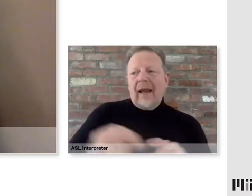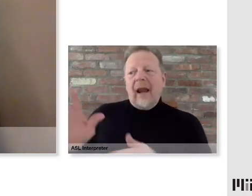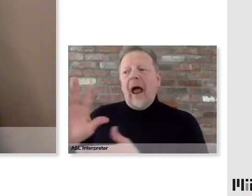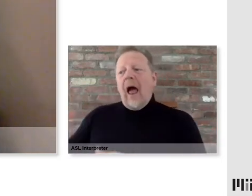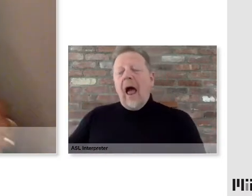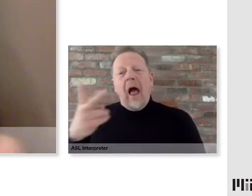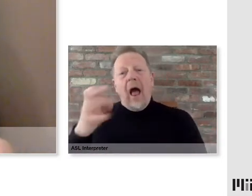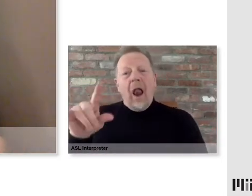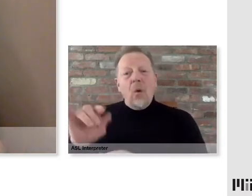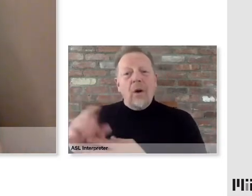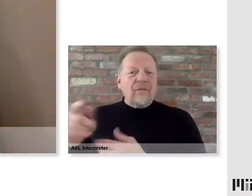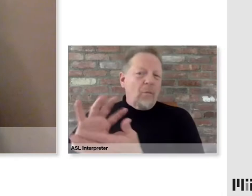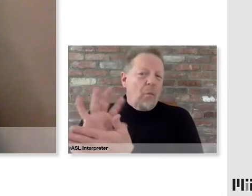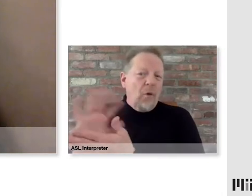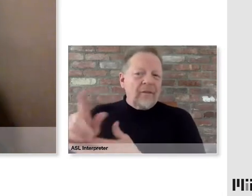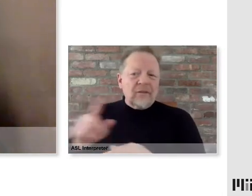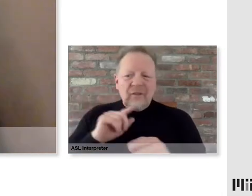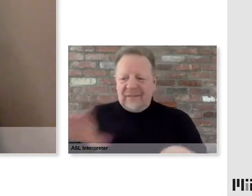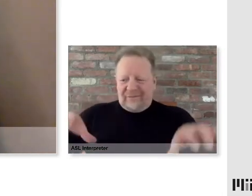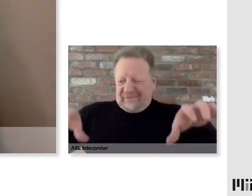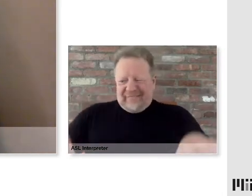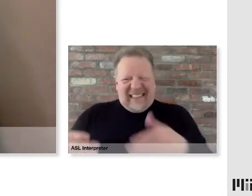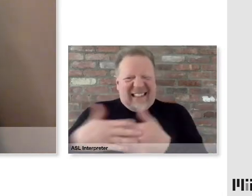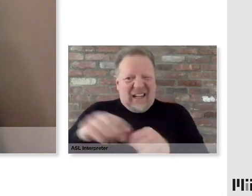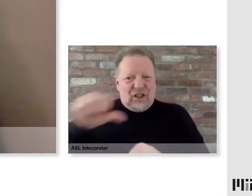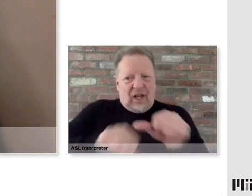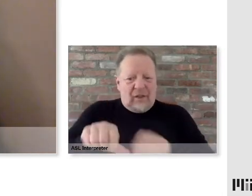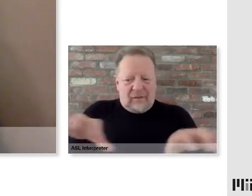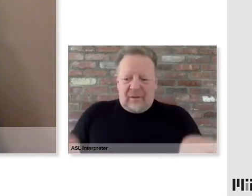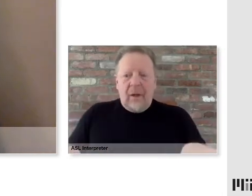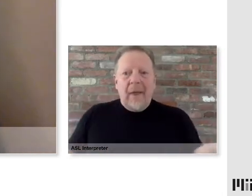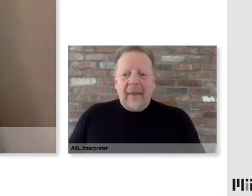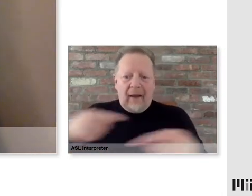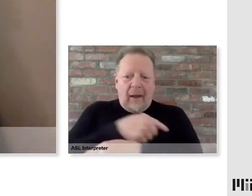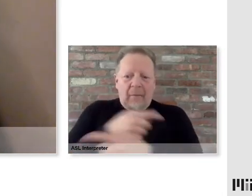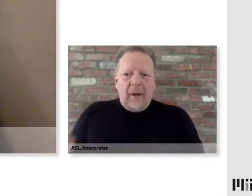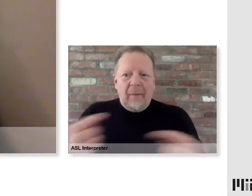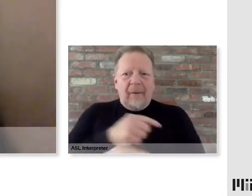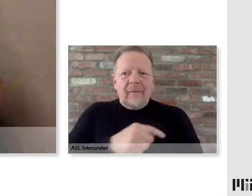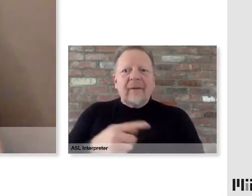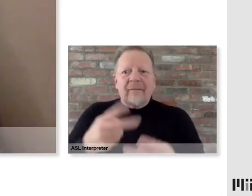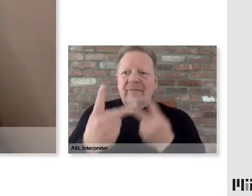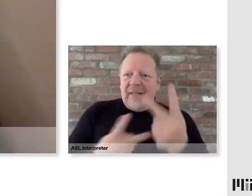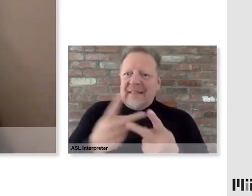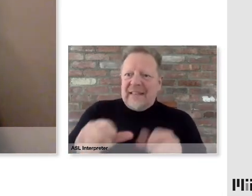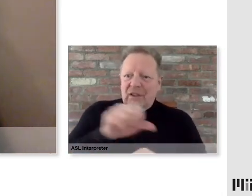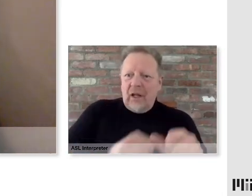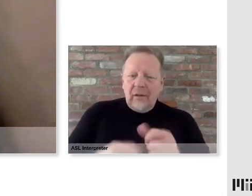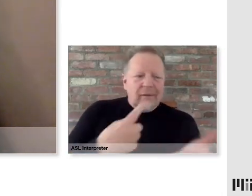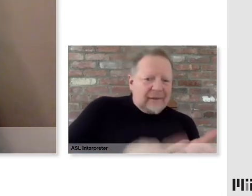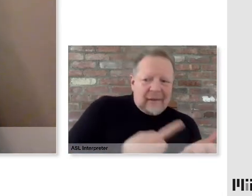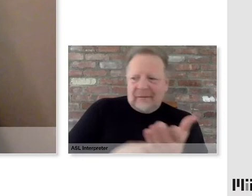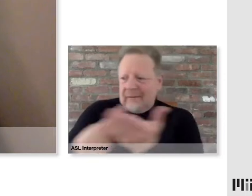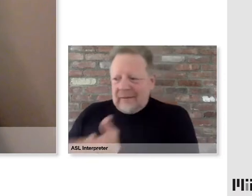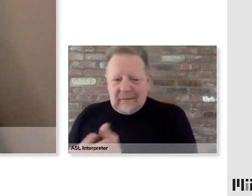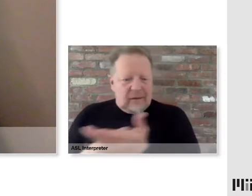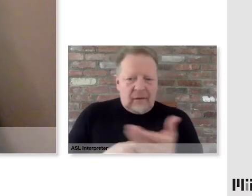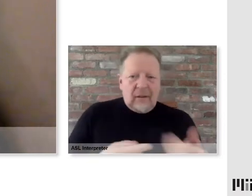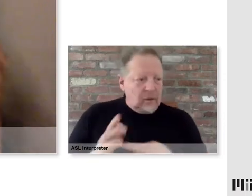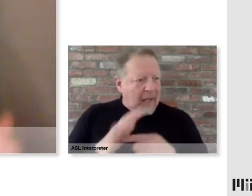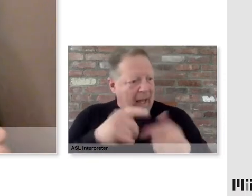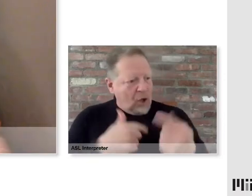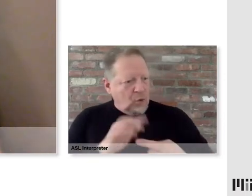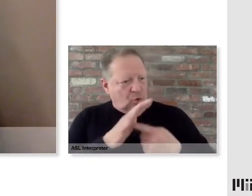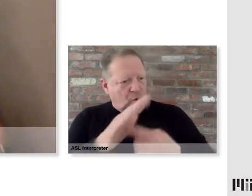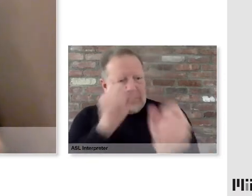are almost next door. And these people actually come and visit each other. They conversate. Is this a study? Is this way of showing this? Is this